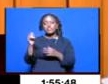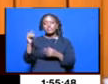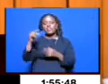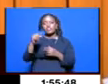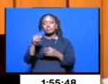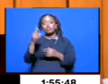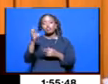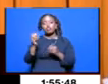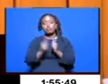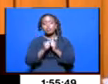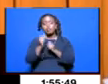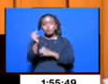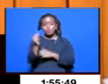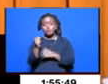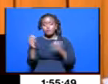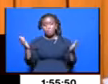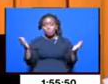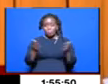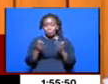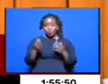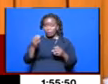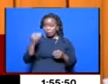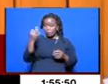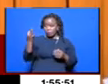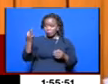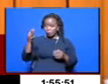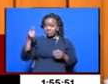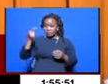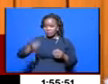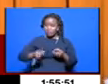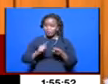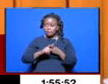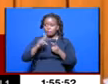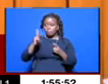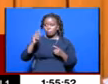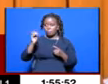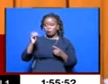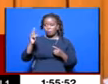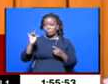wherein the three-judge bench, Korir, Mumbi,